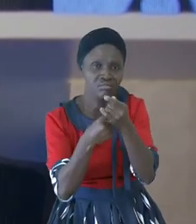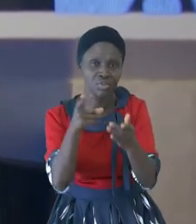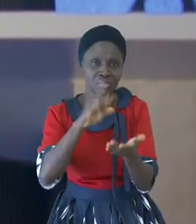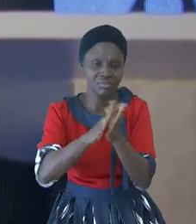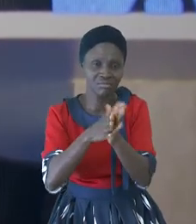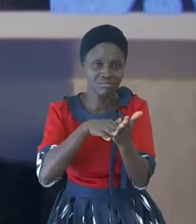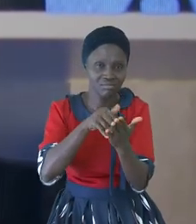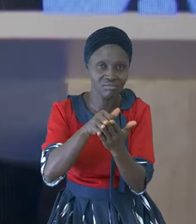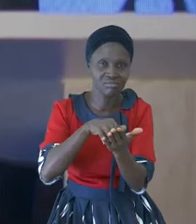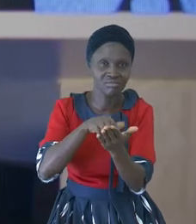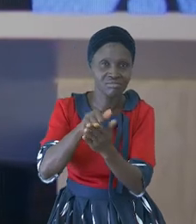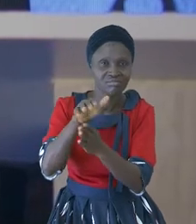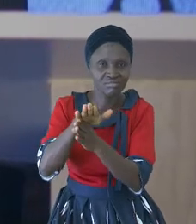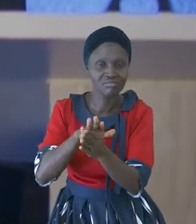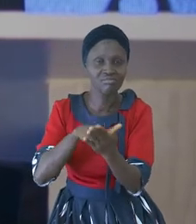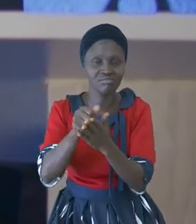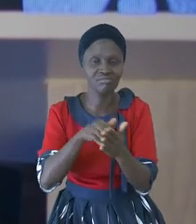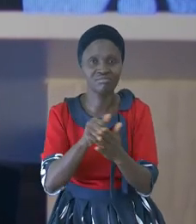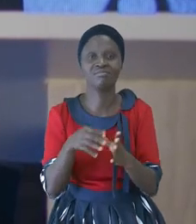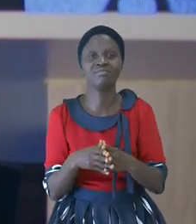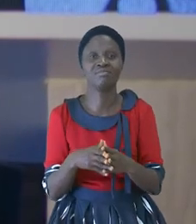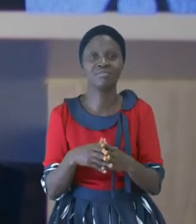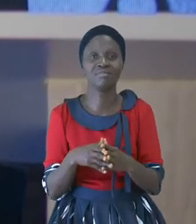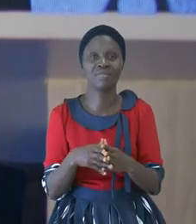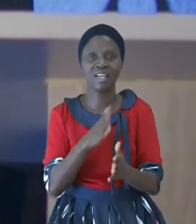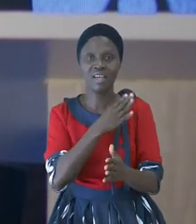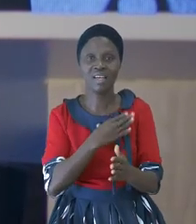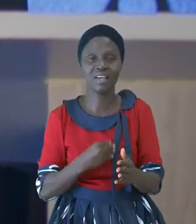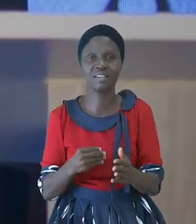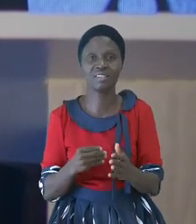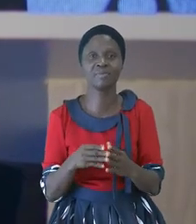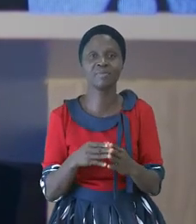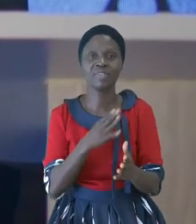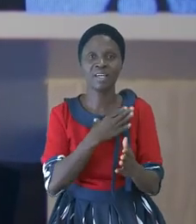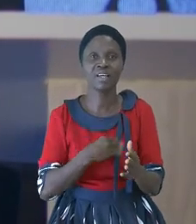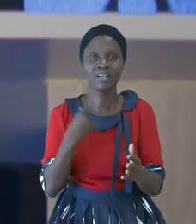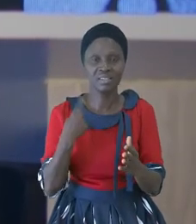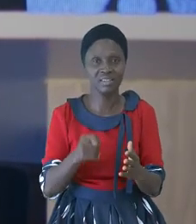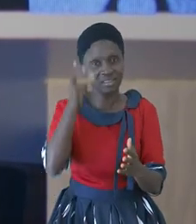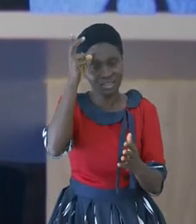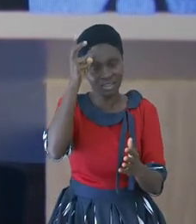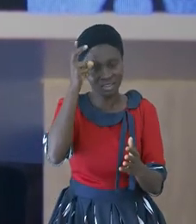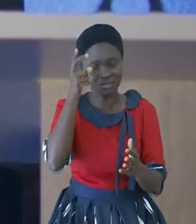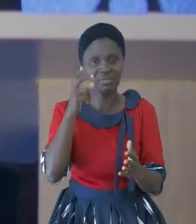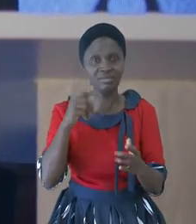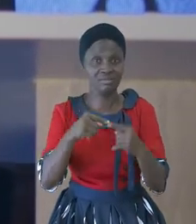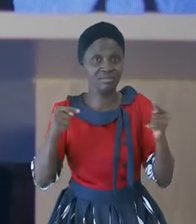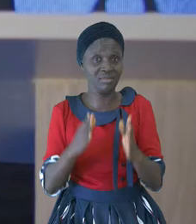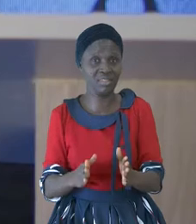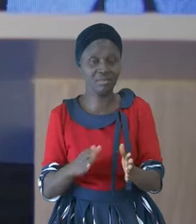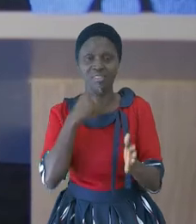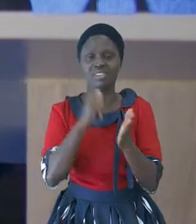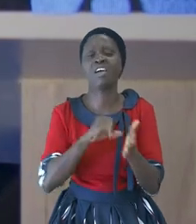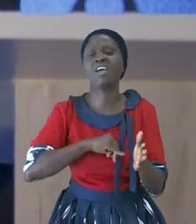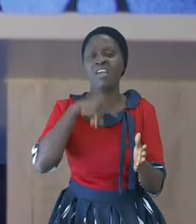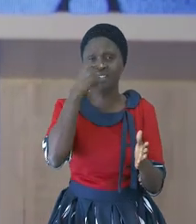aha, I said so, I thought so, I know you will not be tenacious, you will not be able to hold that thing till the